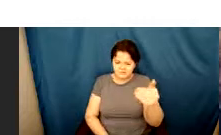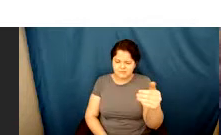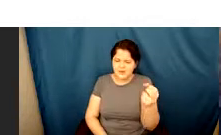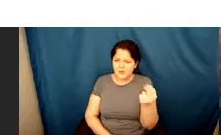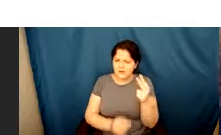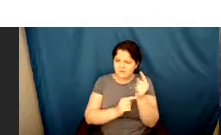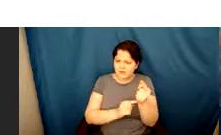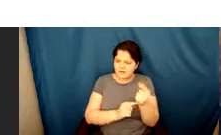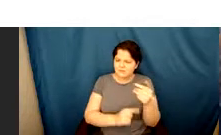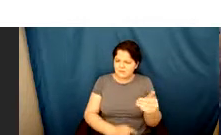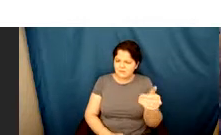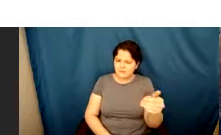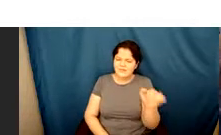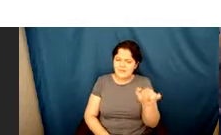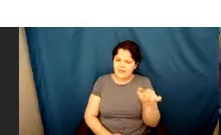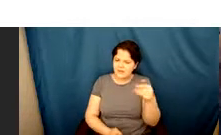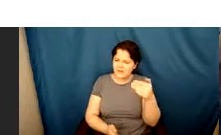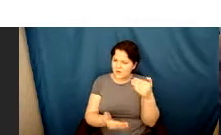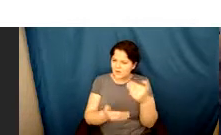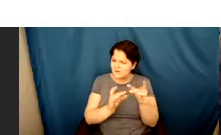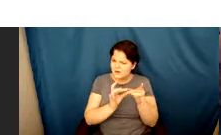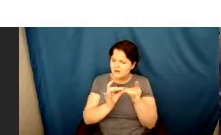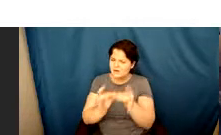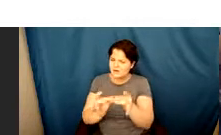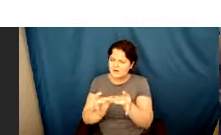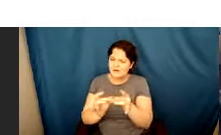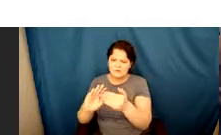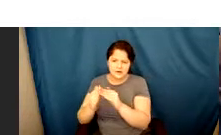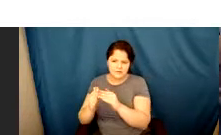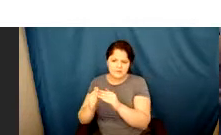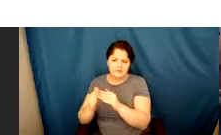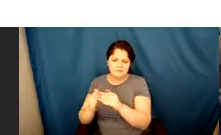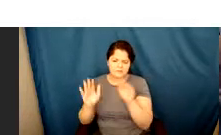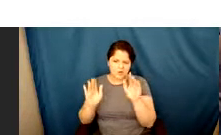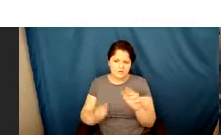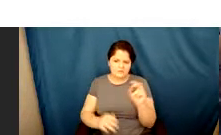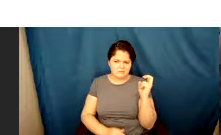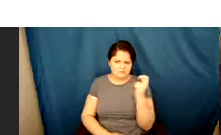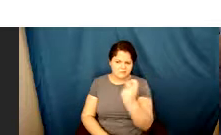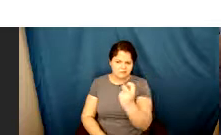to downtown with lots of transit connection. Next slide, please.